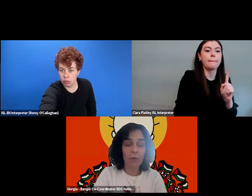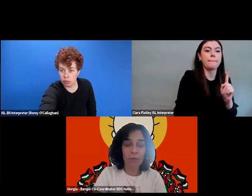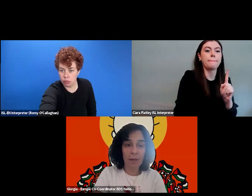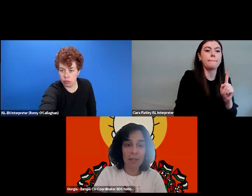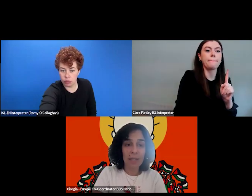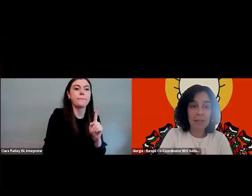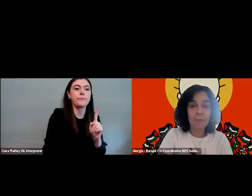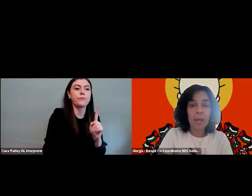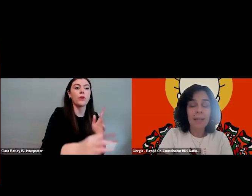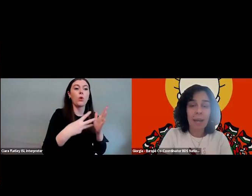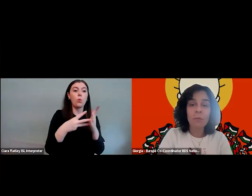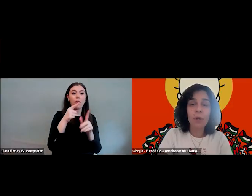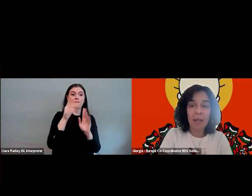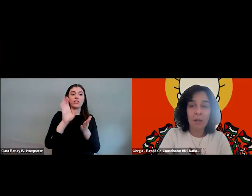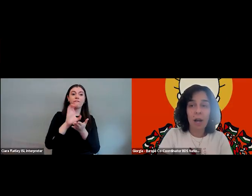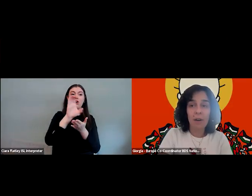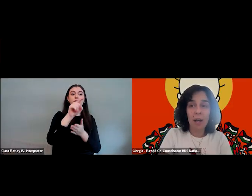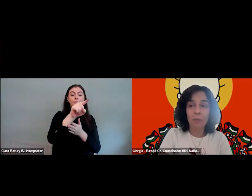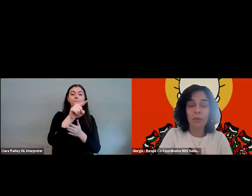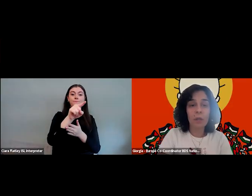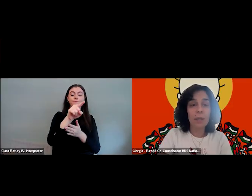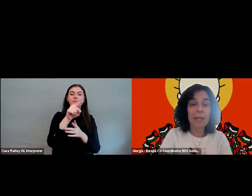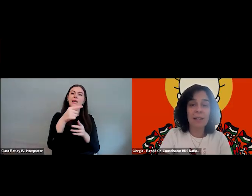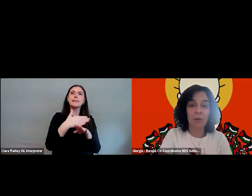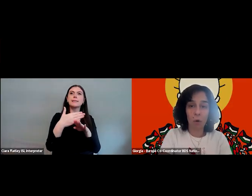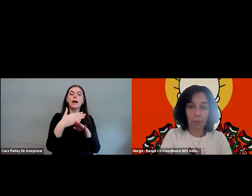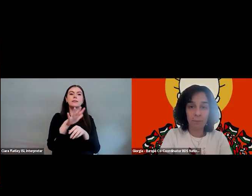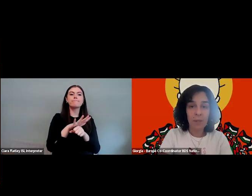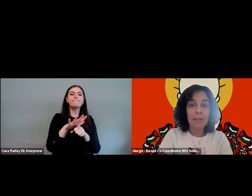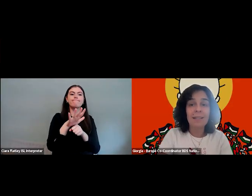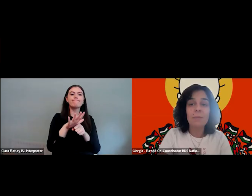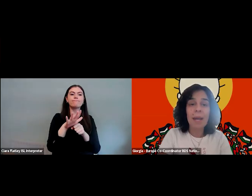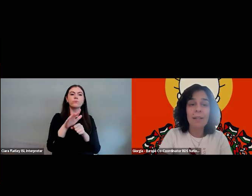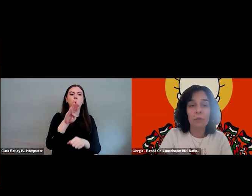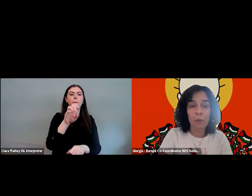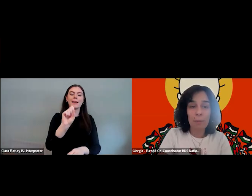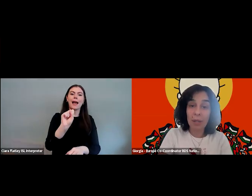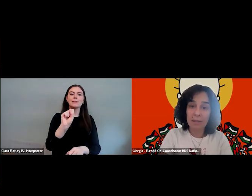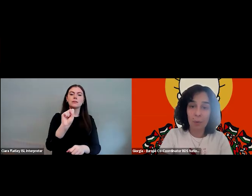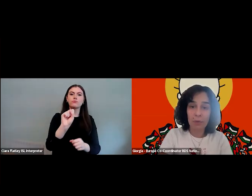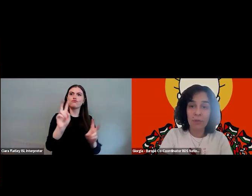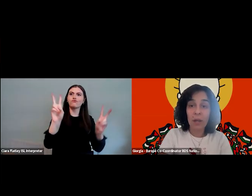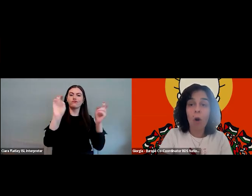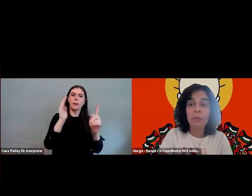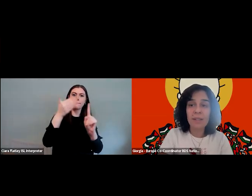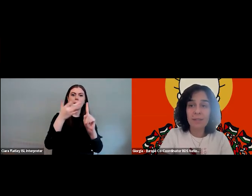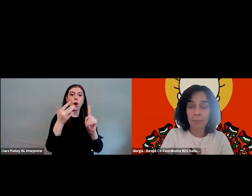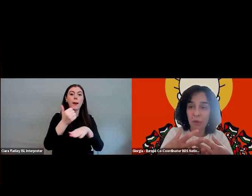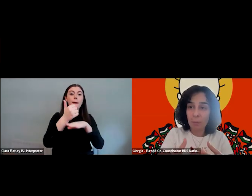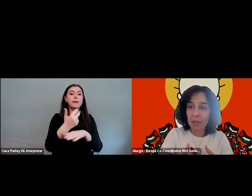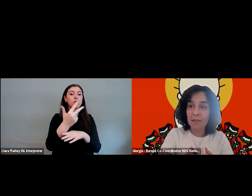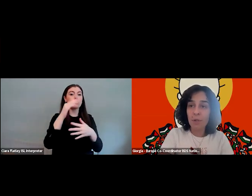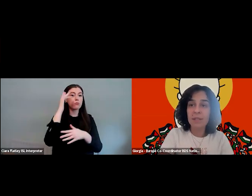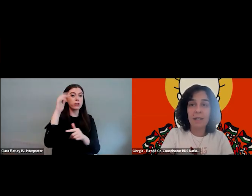was funded, it came together around the BDS call that is based on 3 principles. On